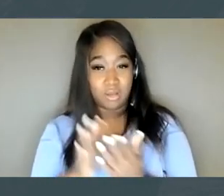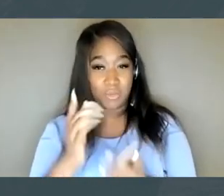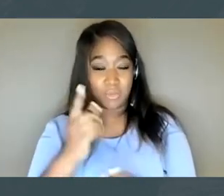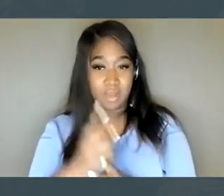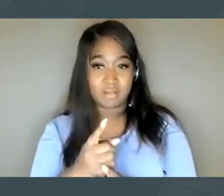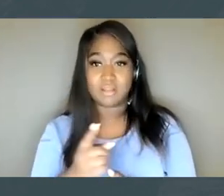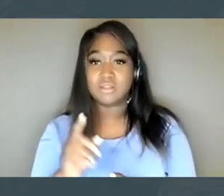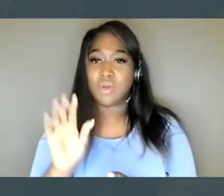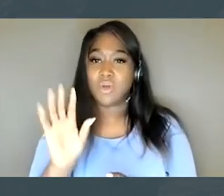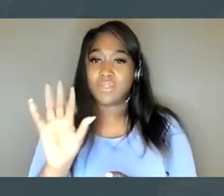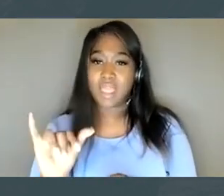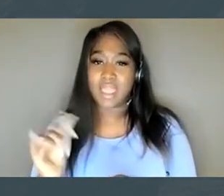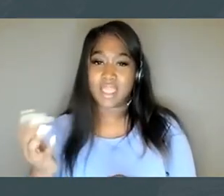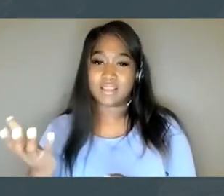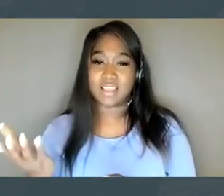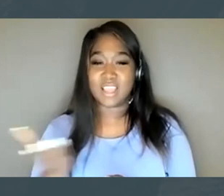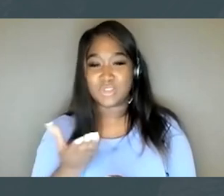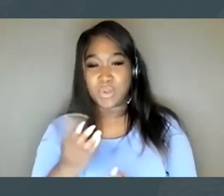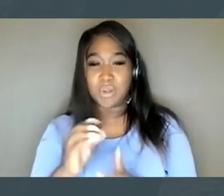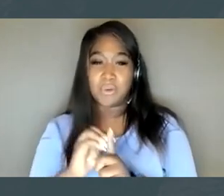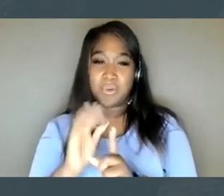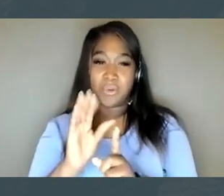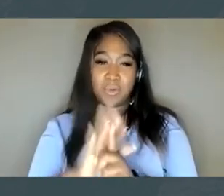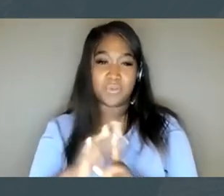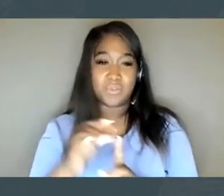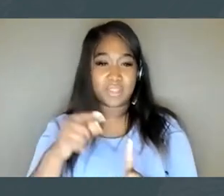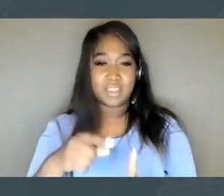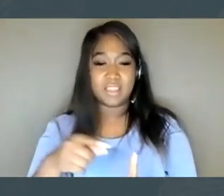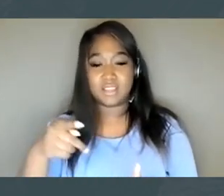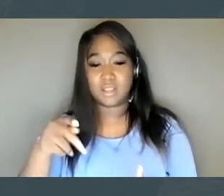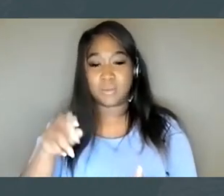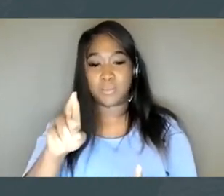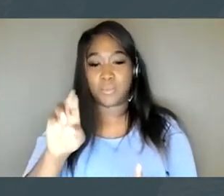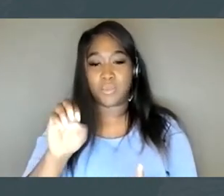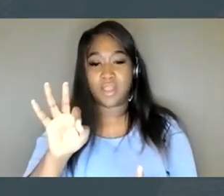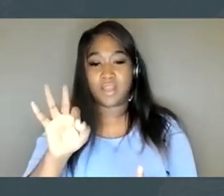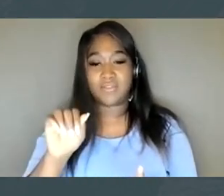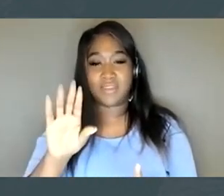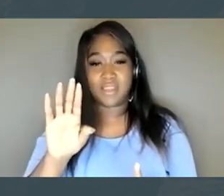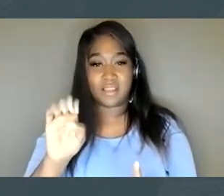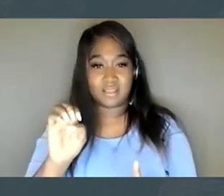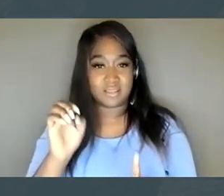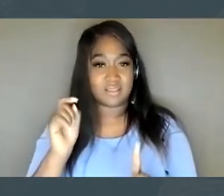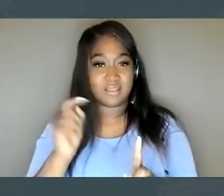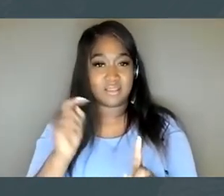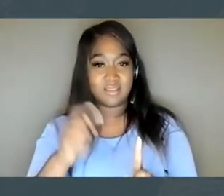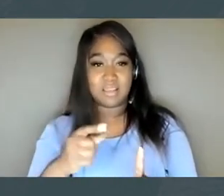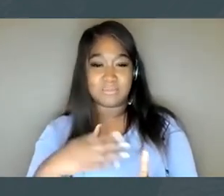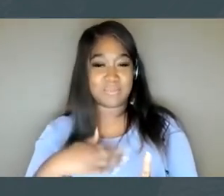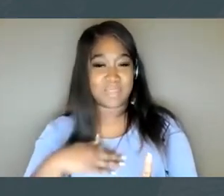or introduction. Yeah. My French accent.